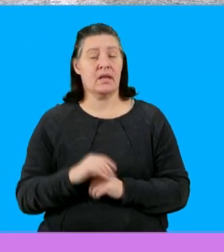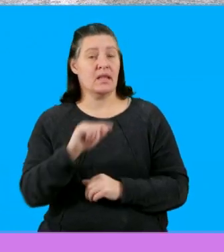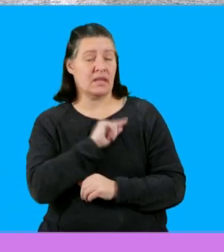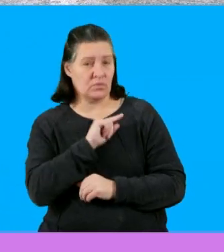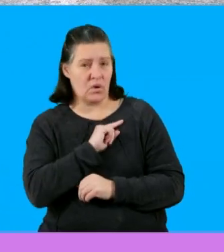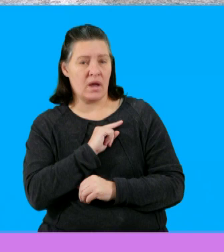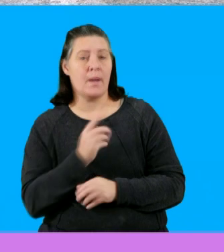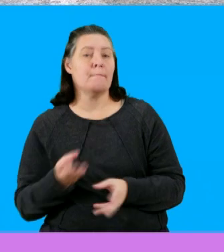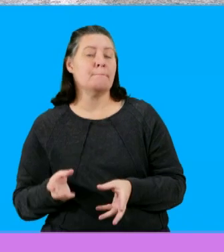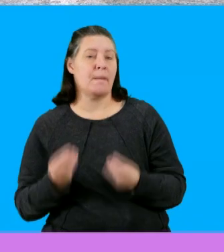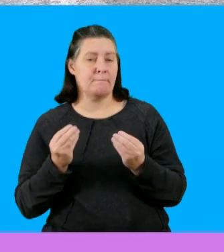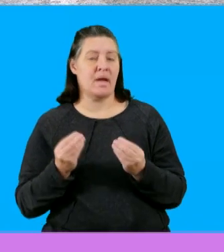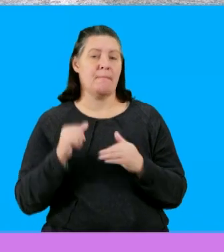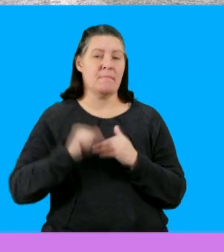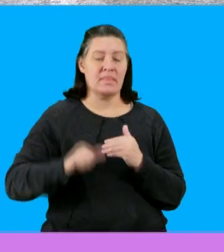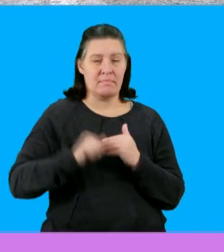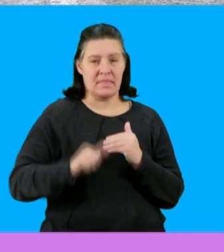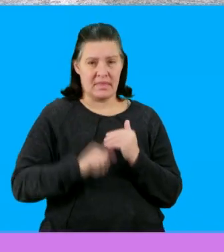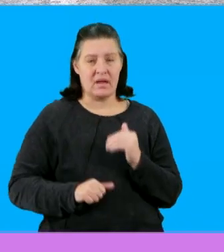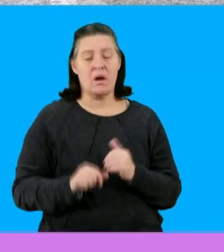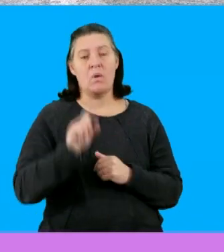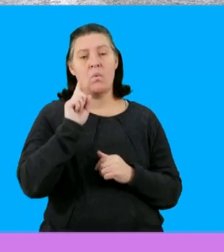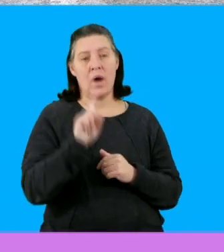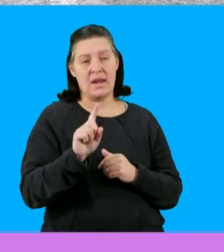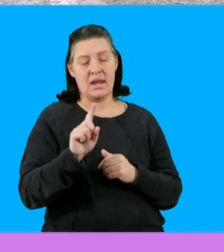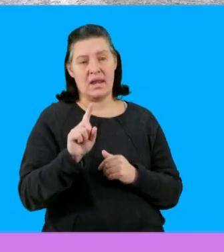So therefore, he will have to pay back every month